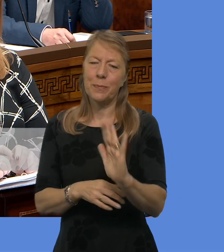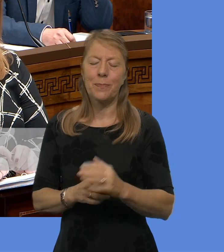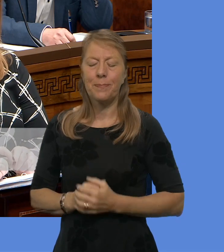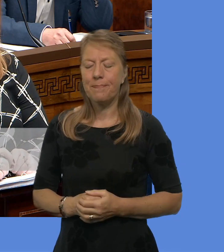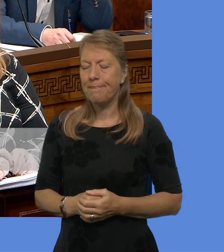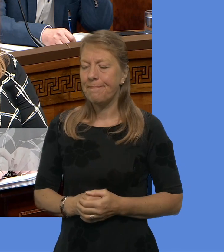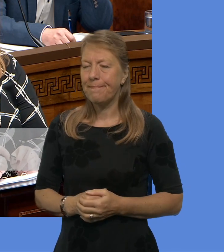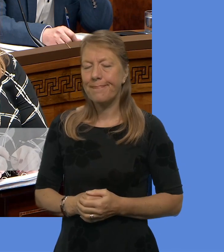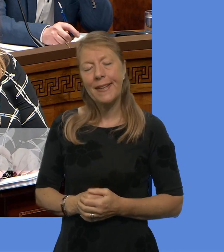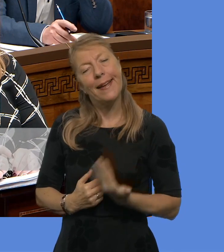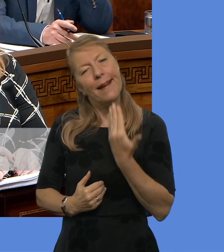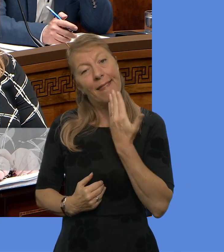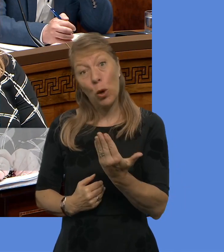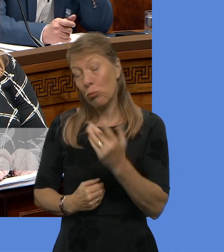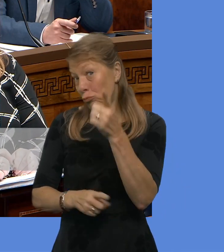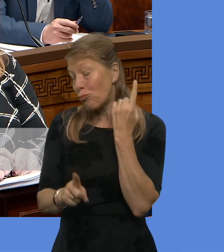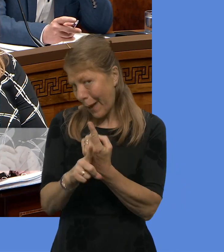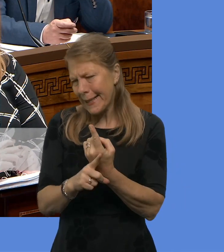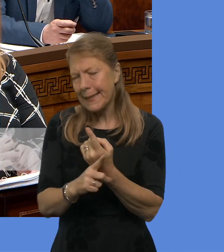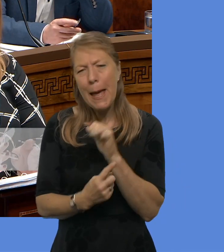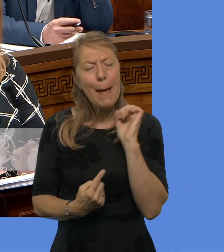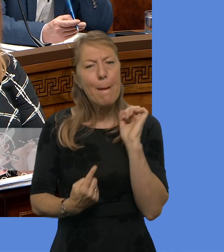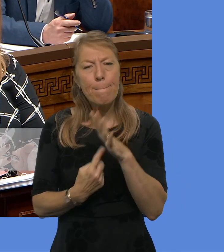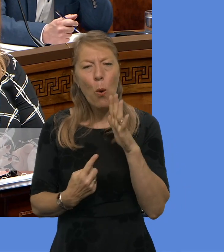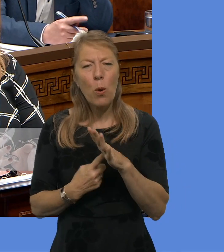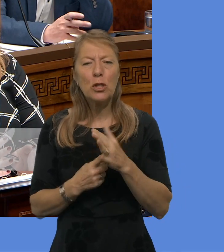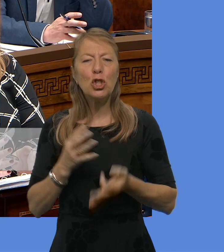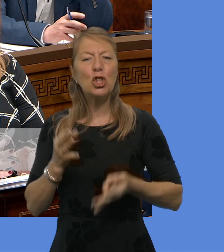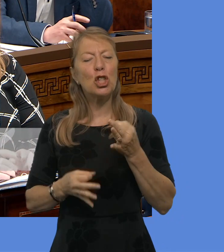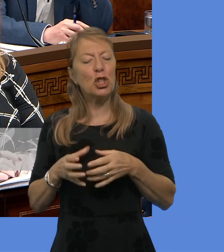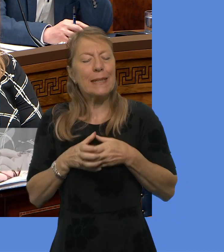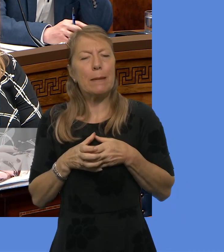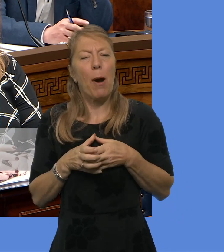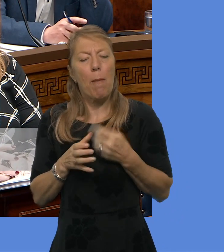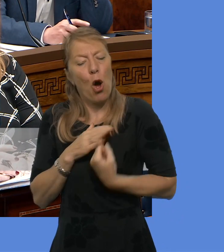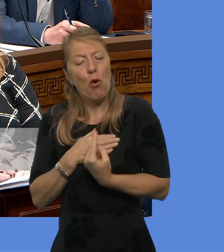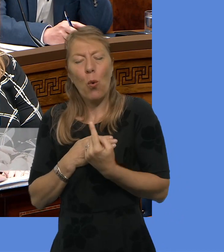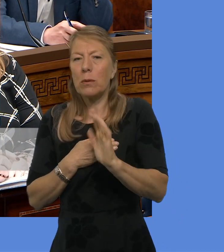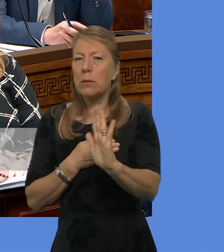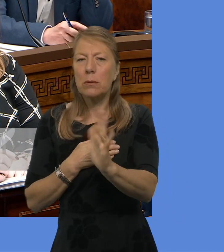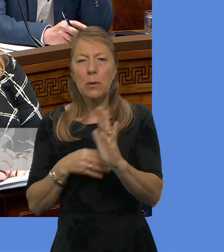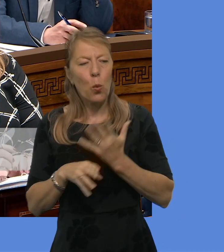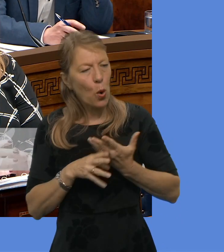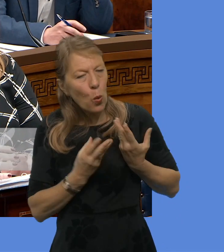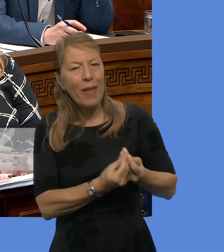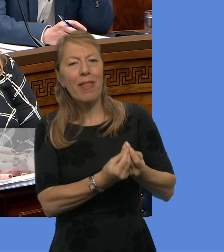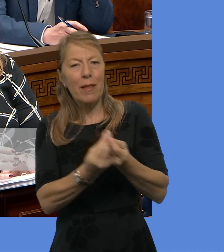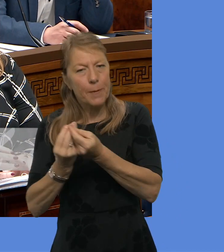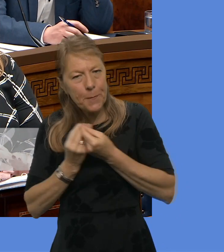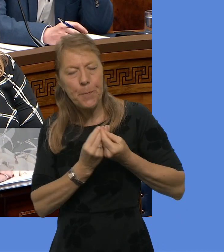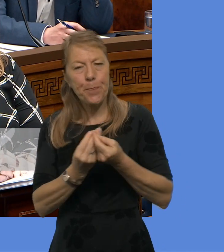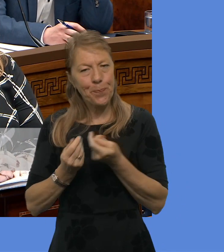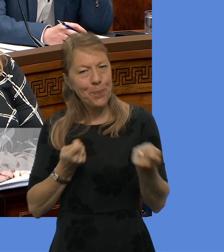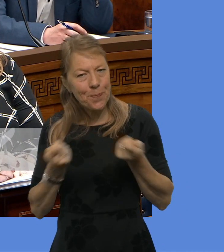correct. The partnership working between the relevant agencies is absolutely crucial in dealing with this, and it is vital that there is a swift and coordinated